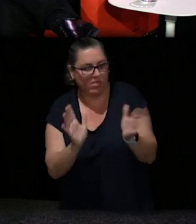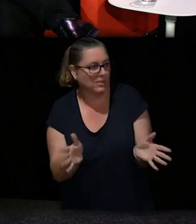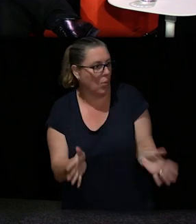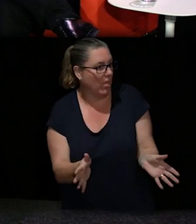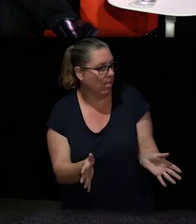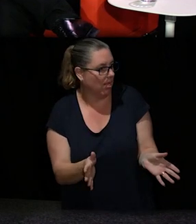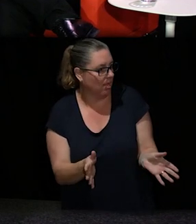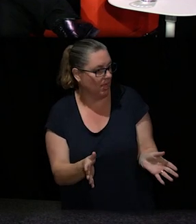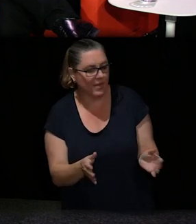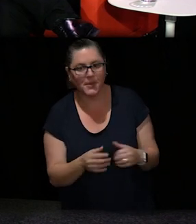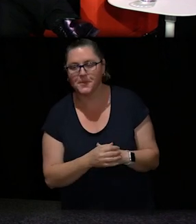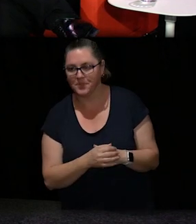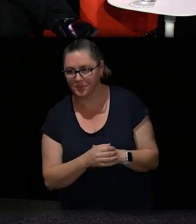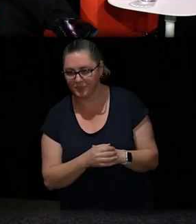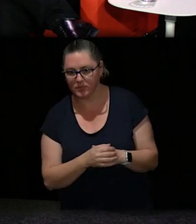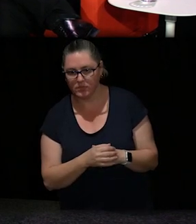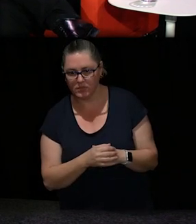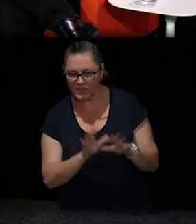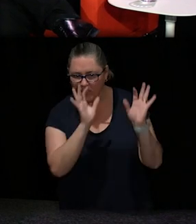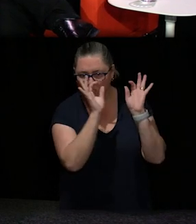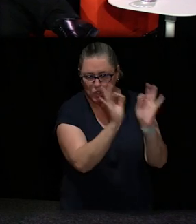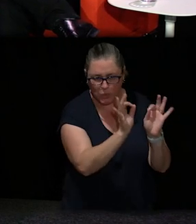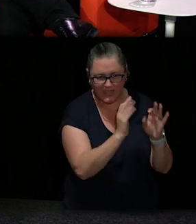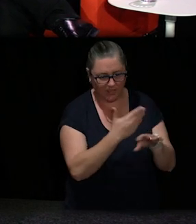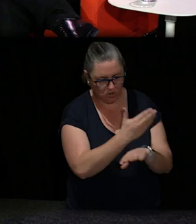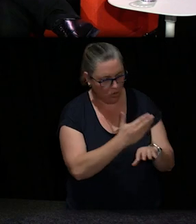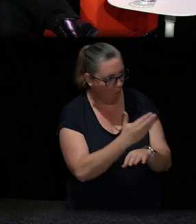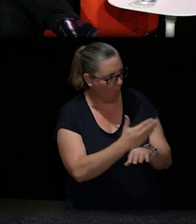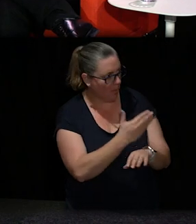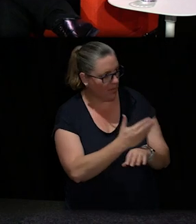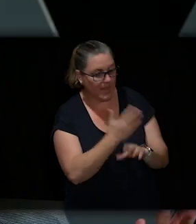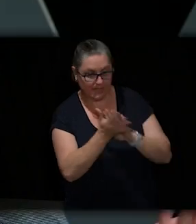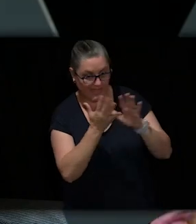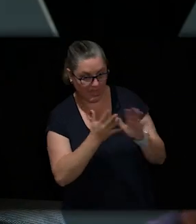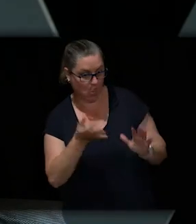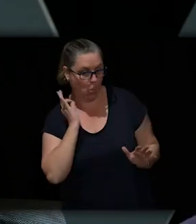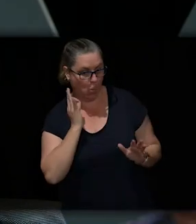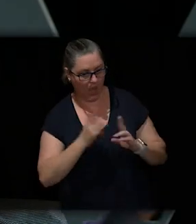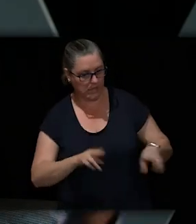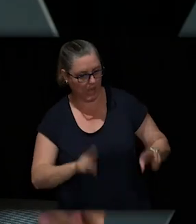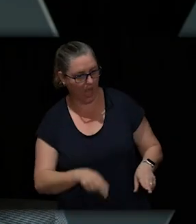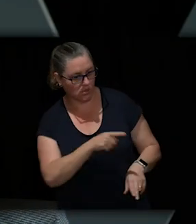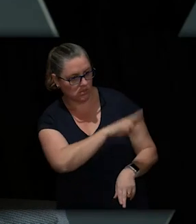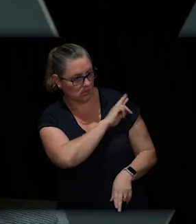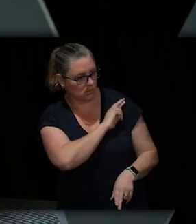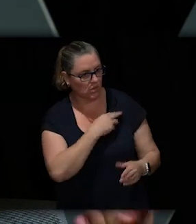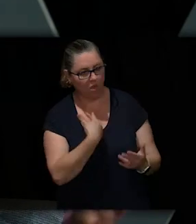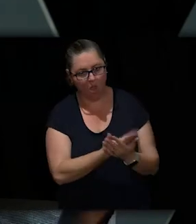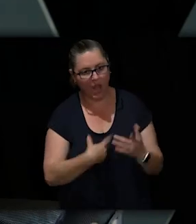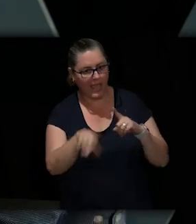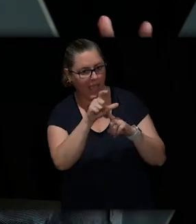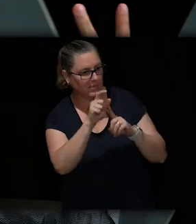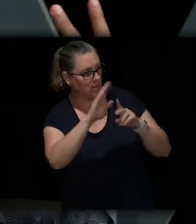this unique position that helped me understand that the White House isn't just responsible for what's happening on Capitol Hill or at the Supreme